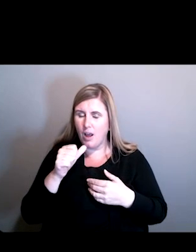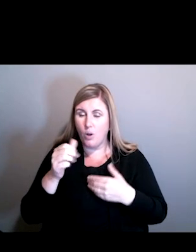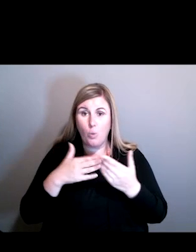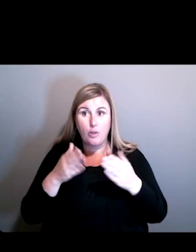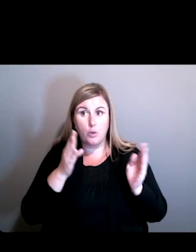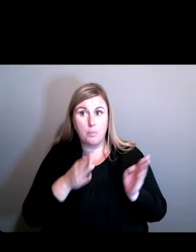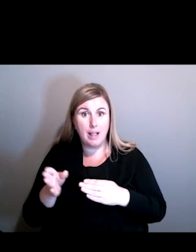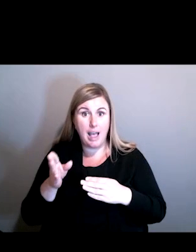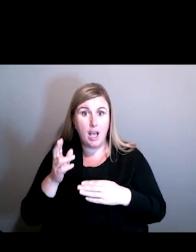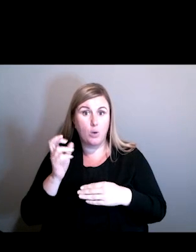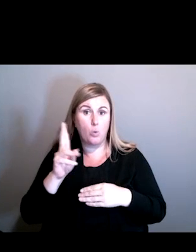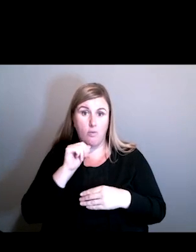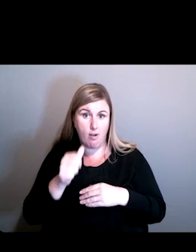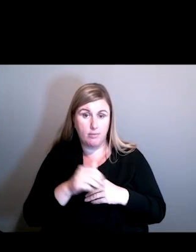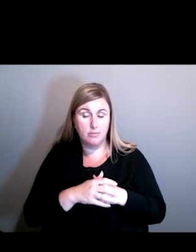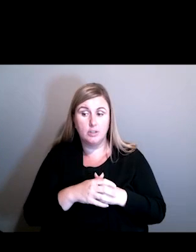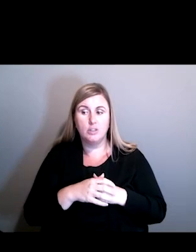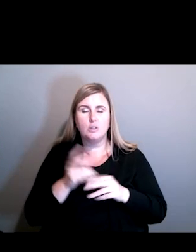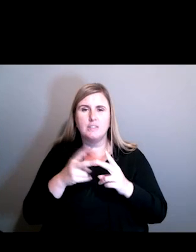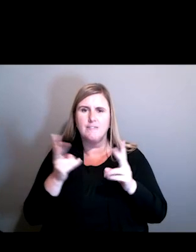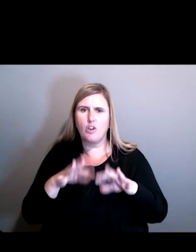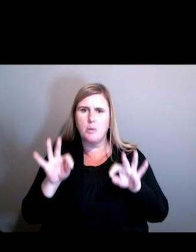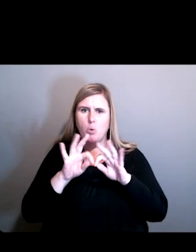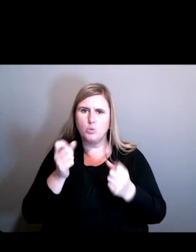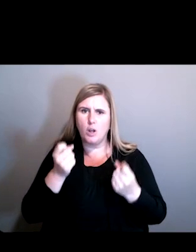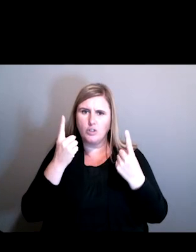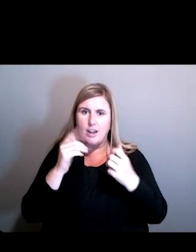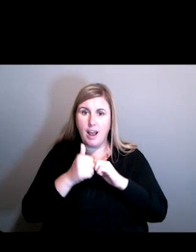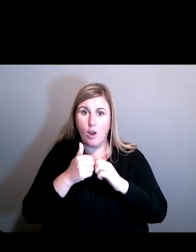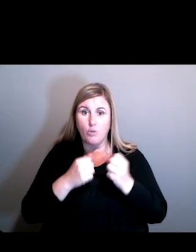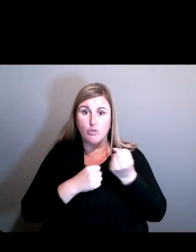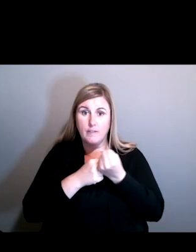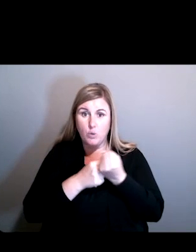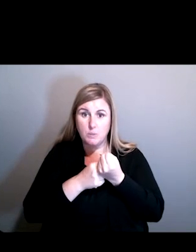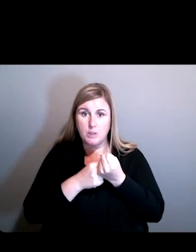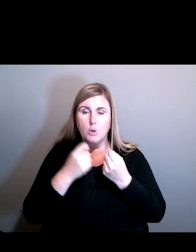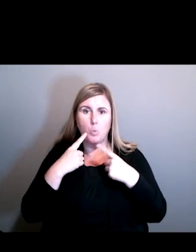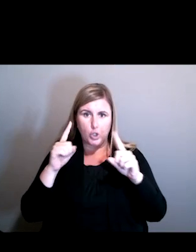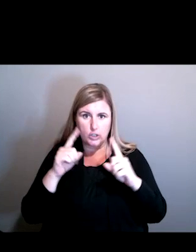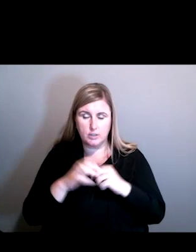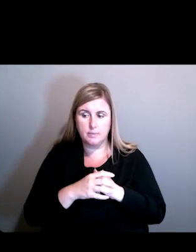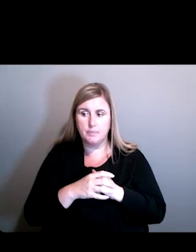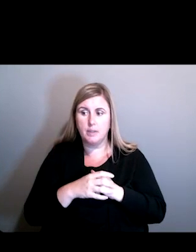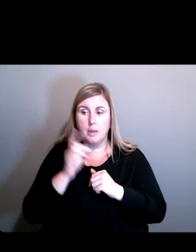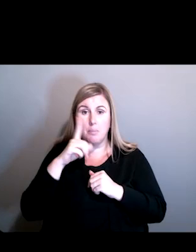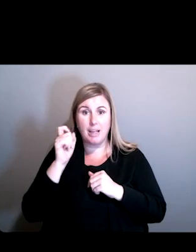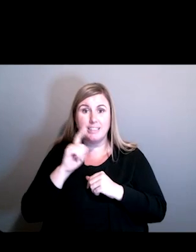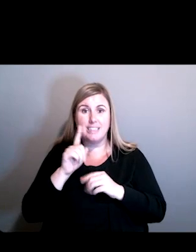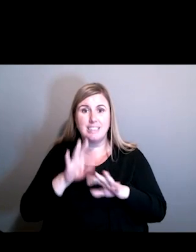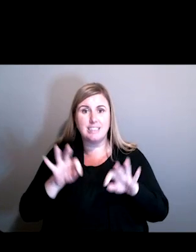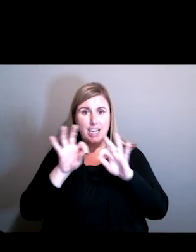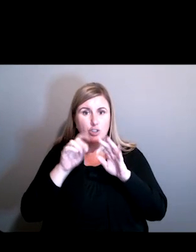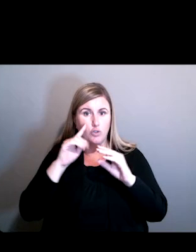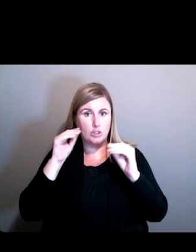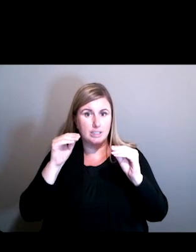it or not, or whether you plan for it to occur or not. And so it's very important to understand how reinforcement works, because